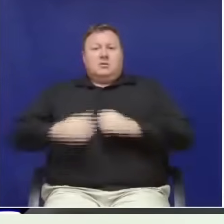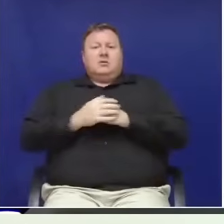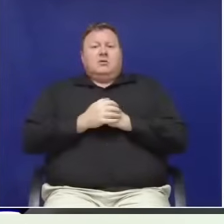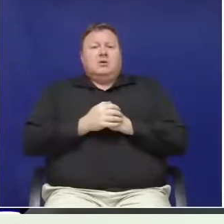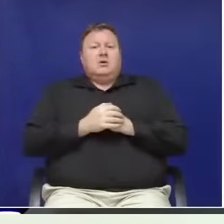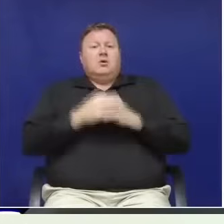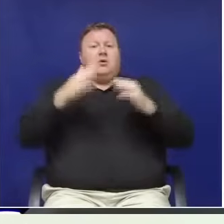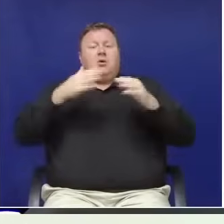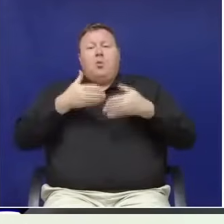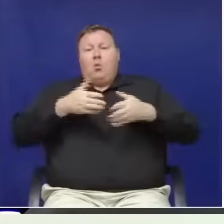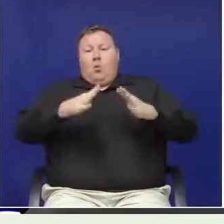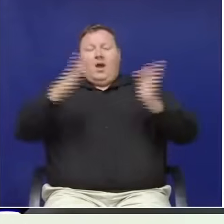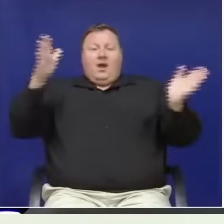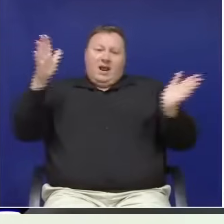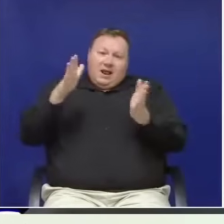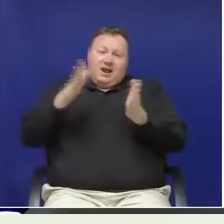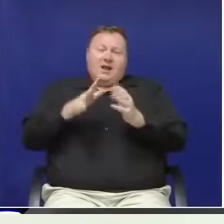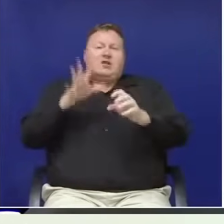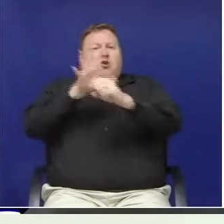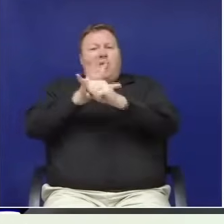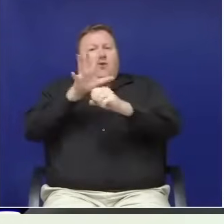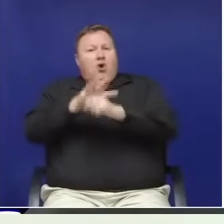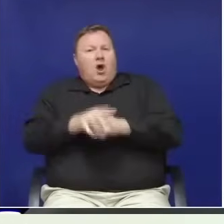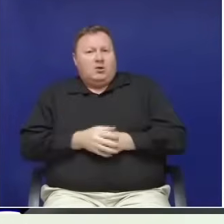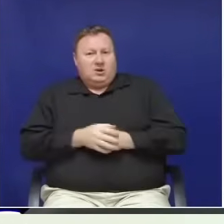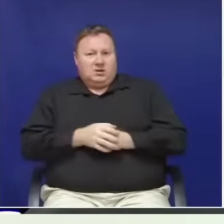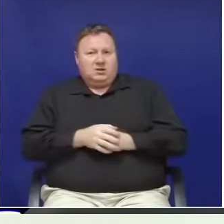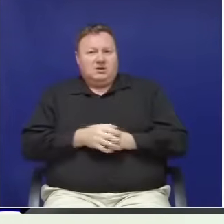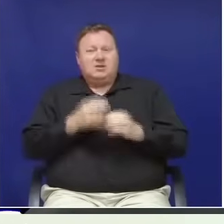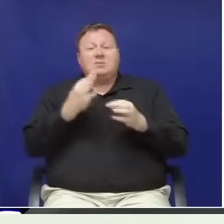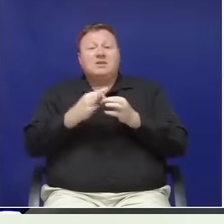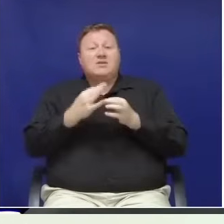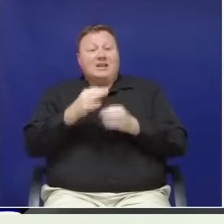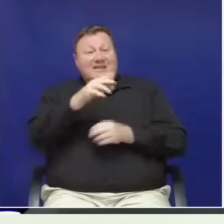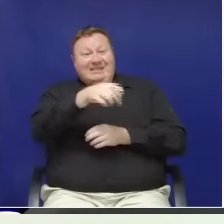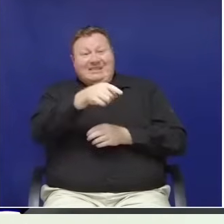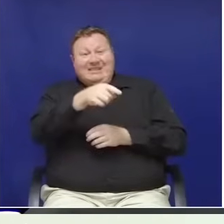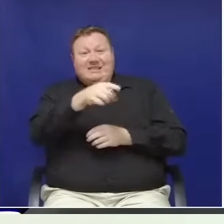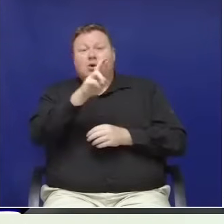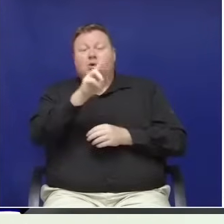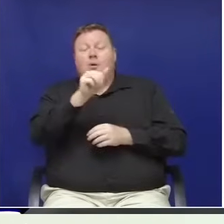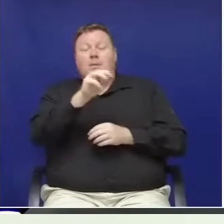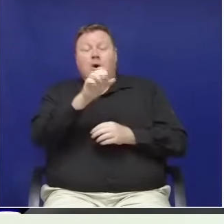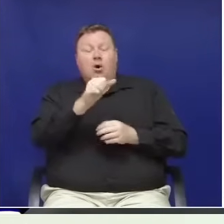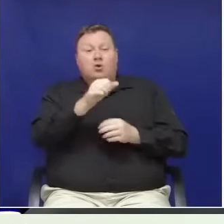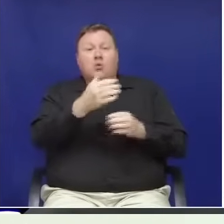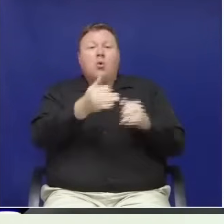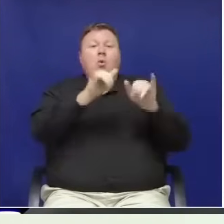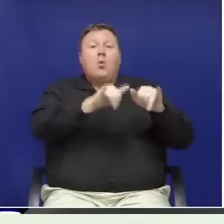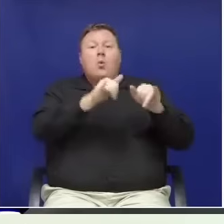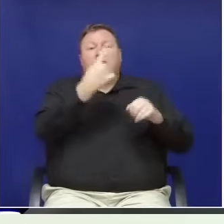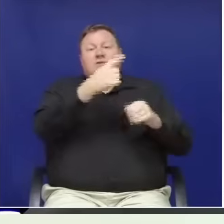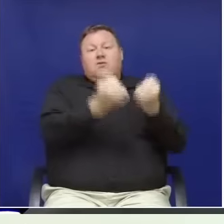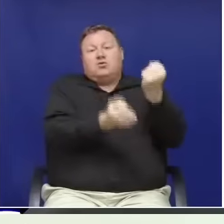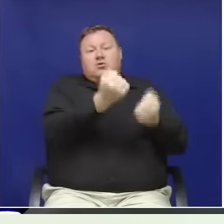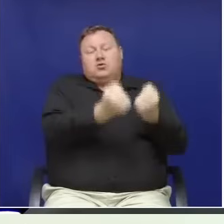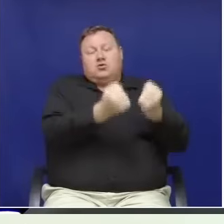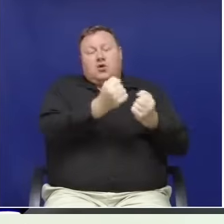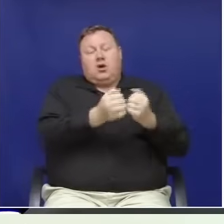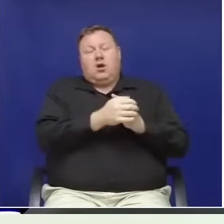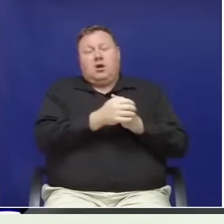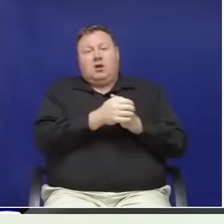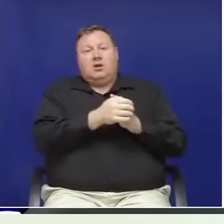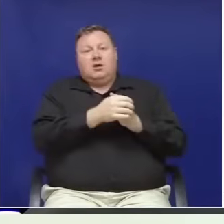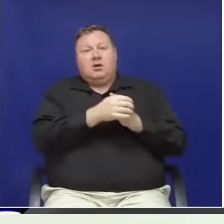the overcrowding, specifically referring to the remand detainees. And I personally is in favour of community